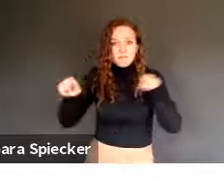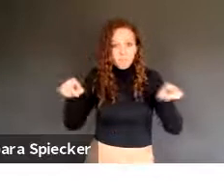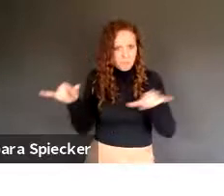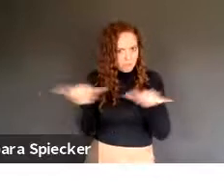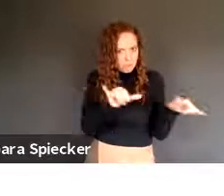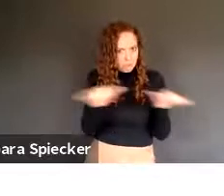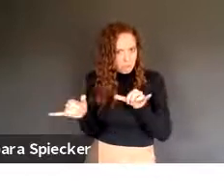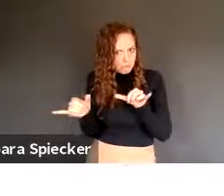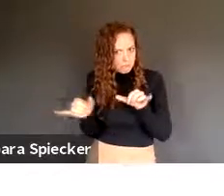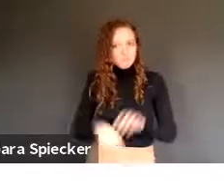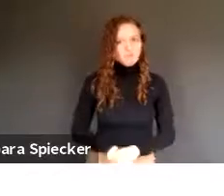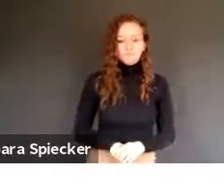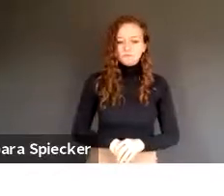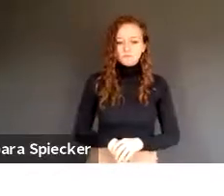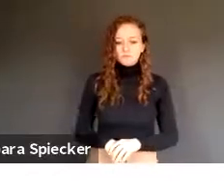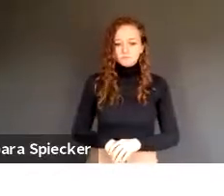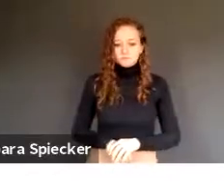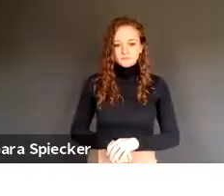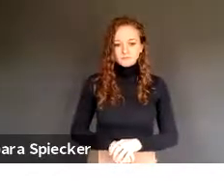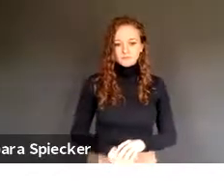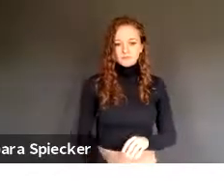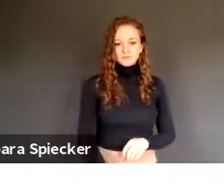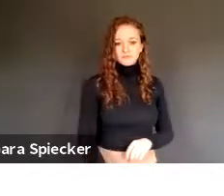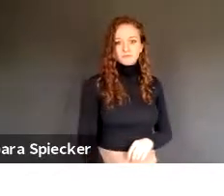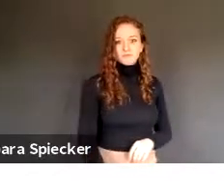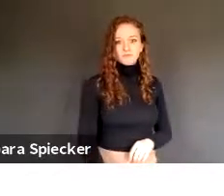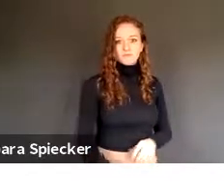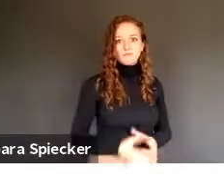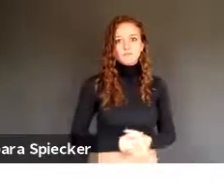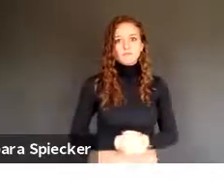we anticipate with climate change, with climate change in the long term.